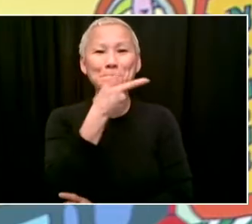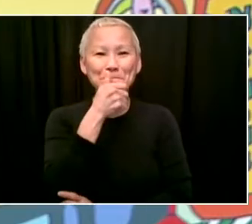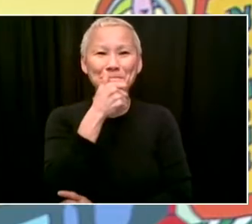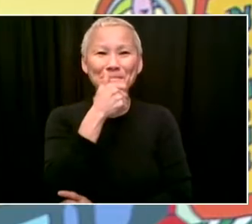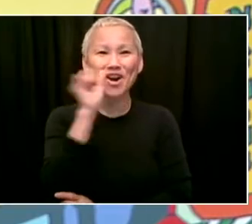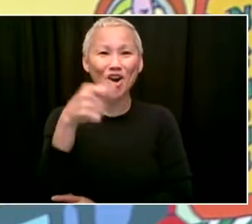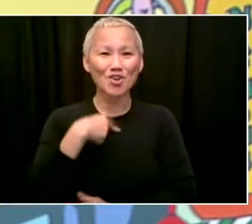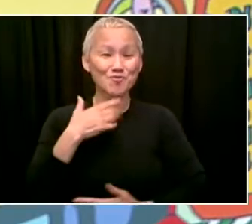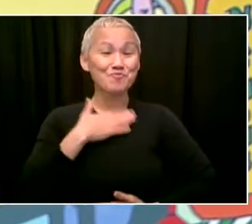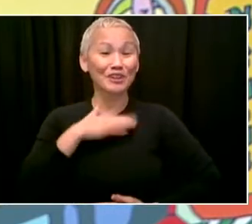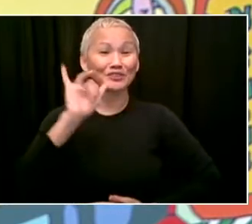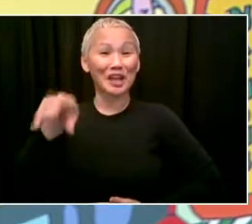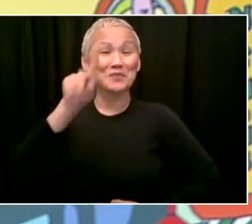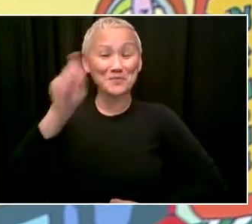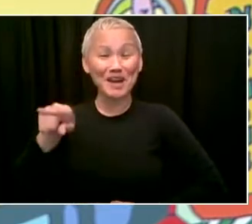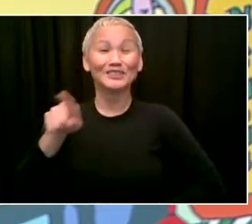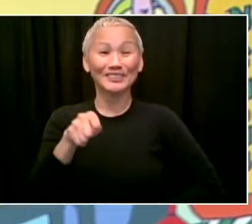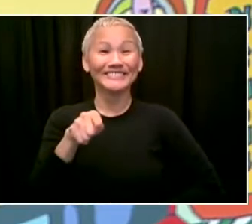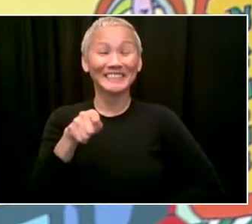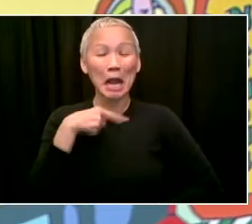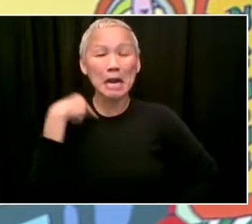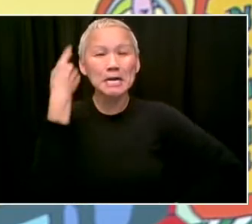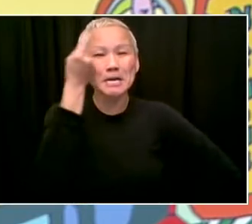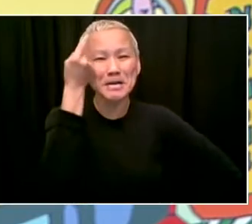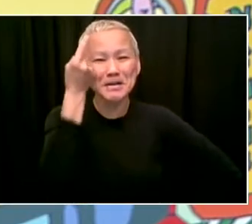thought. I did not